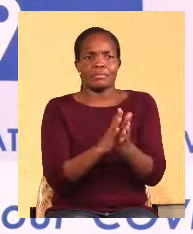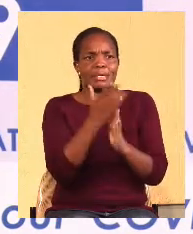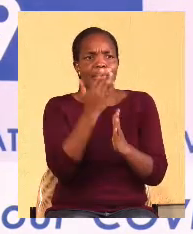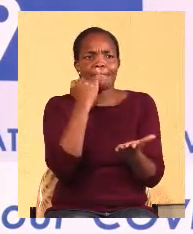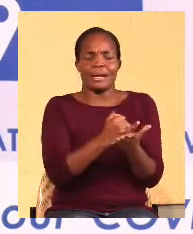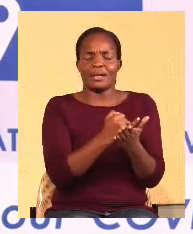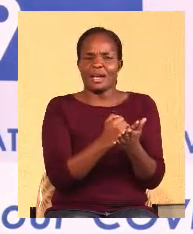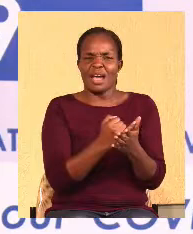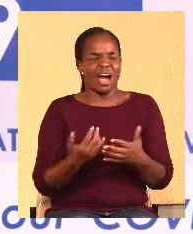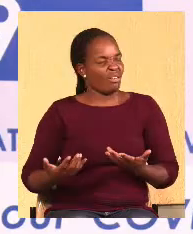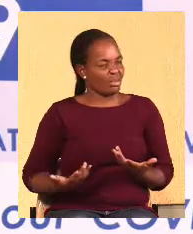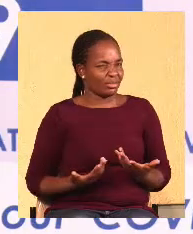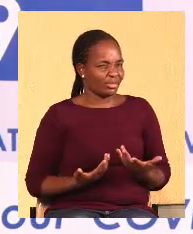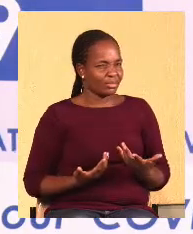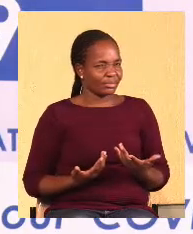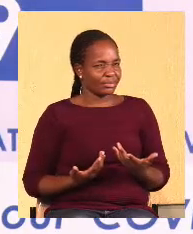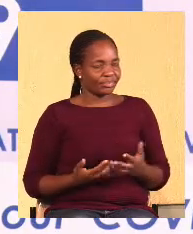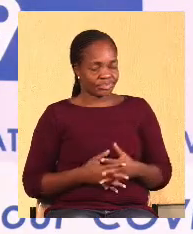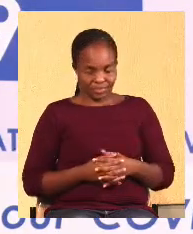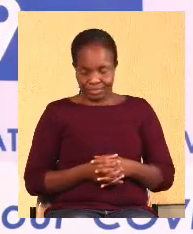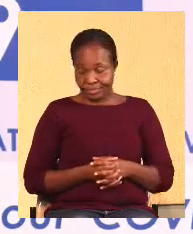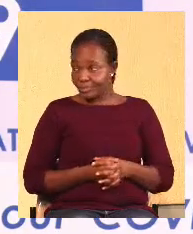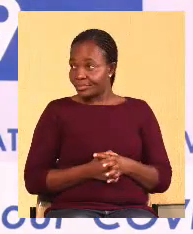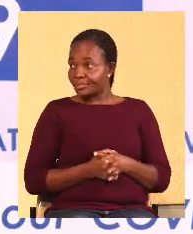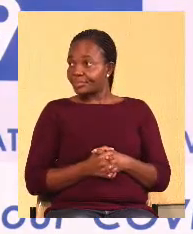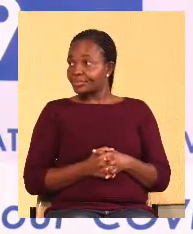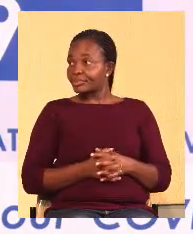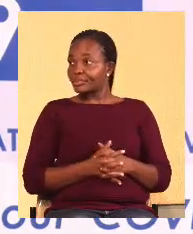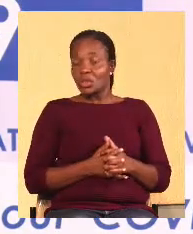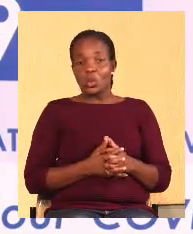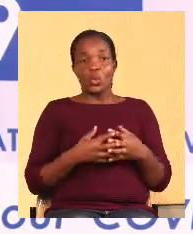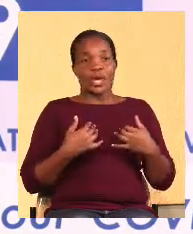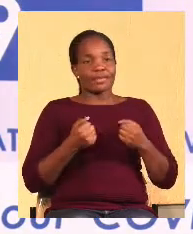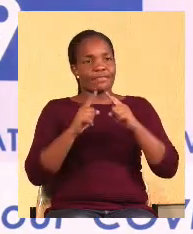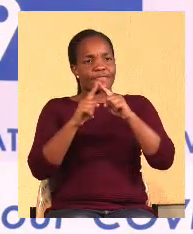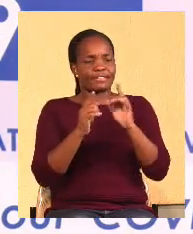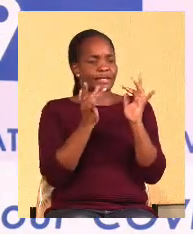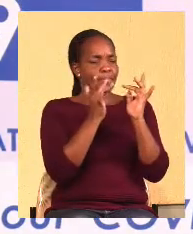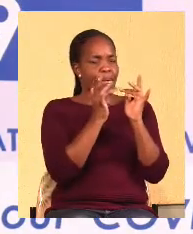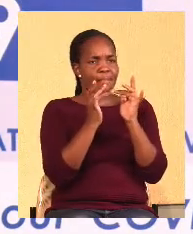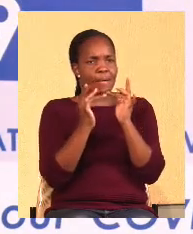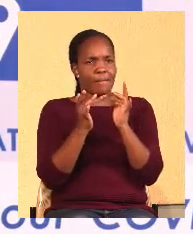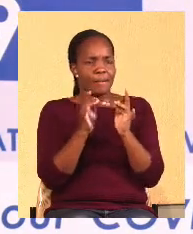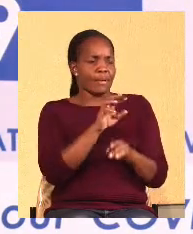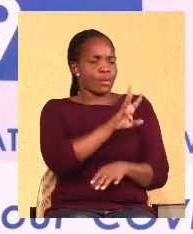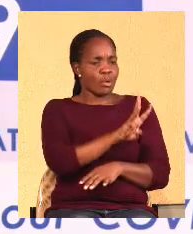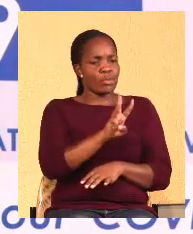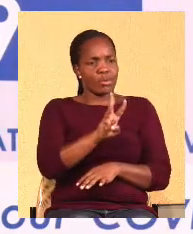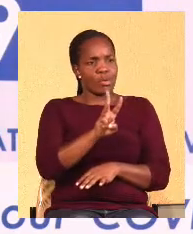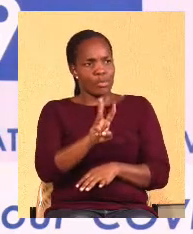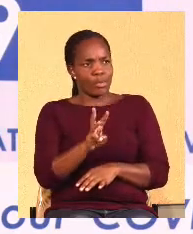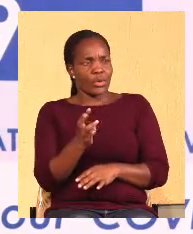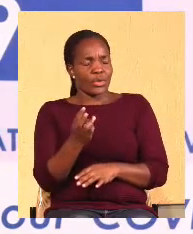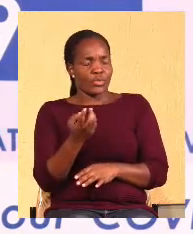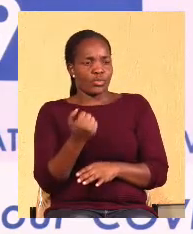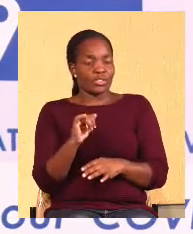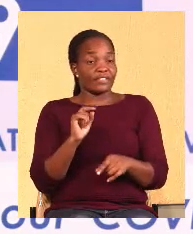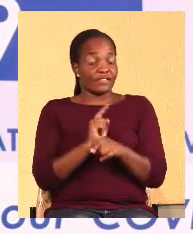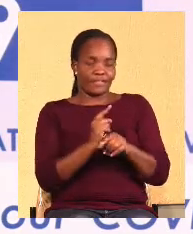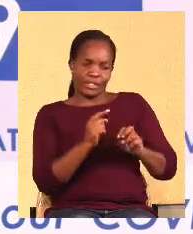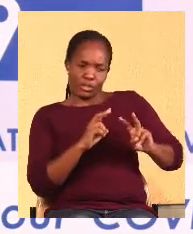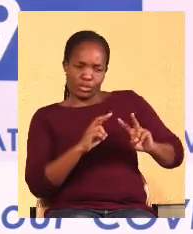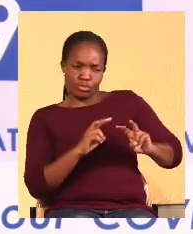one, there are certain websites, certain institutions that deals with verification of fake news. For